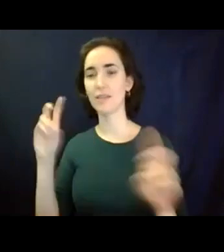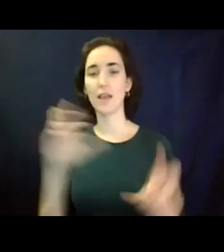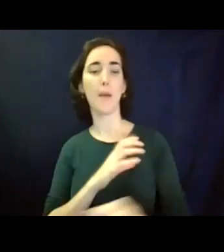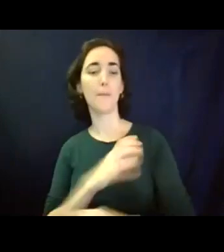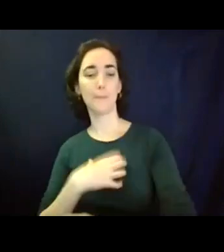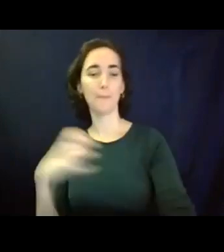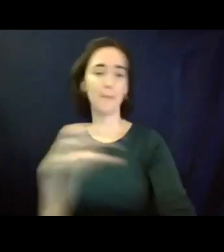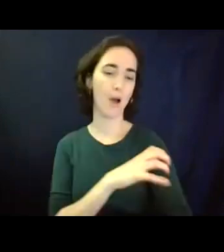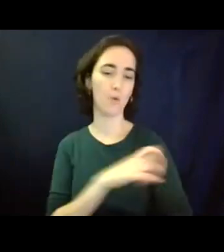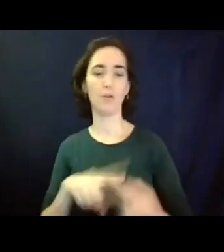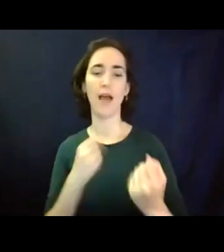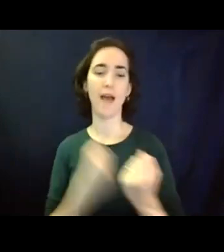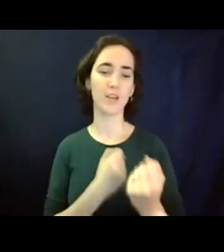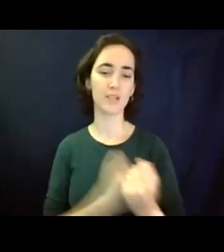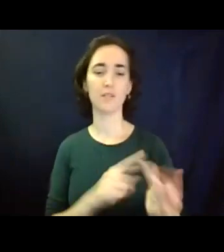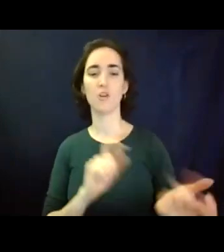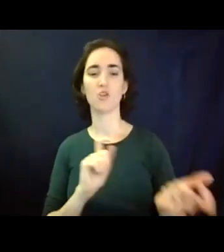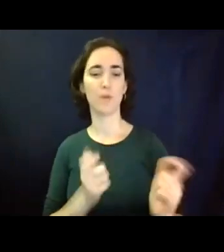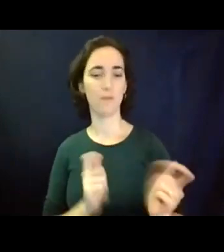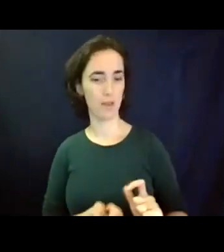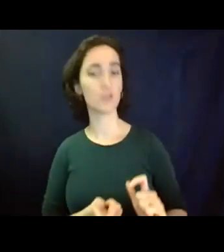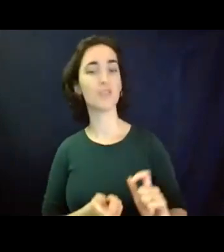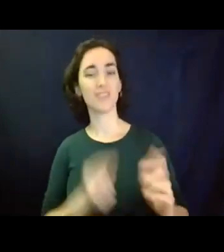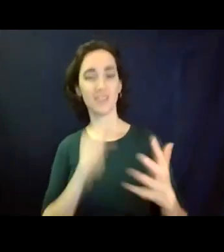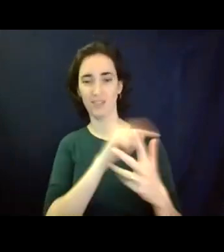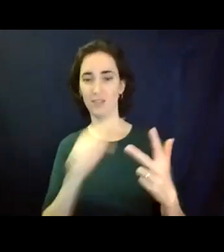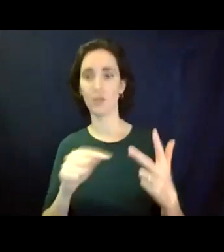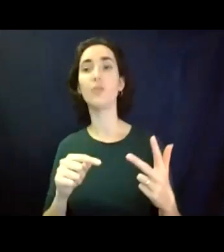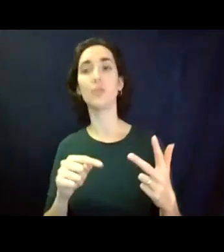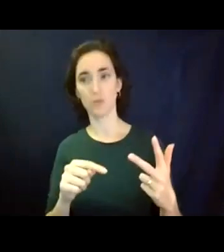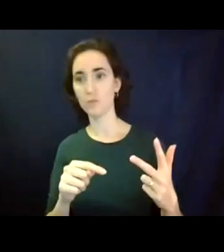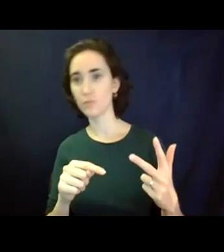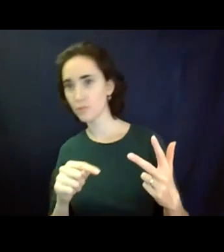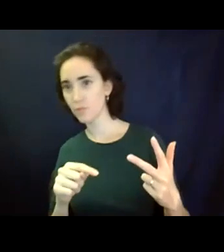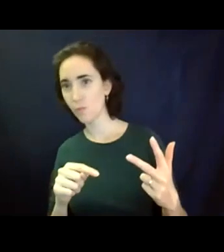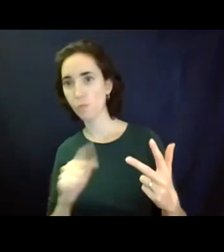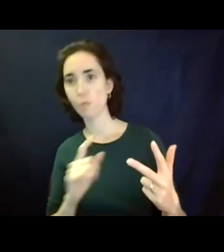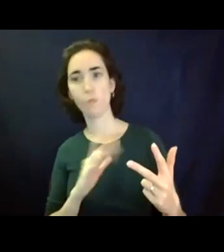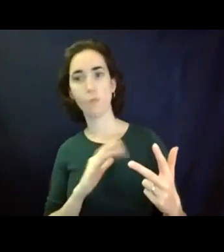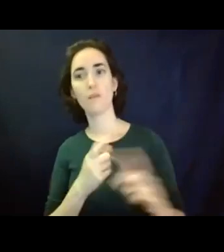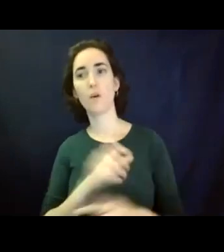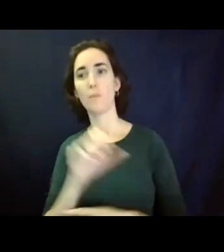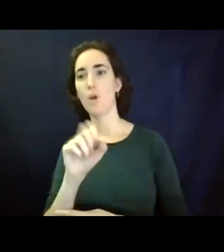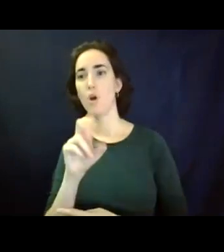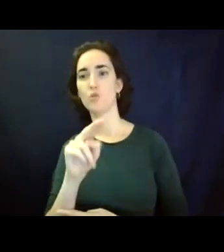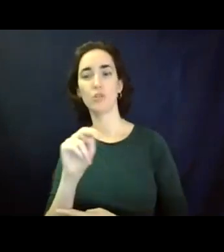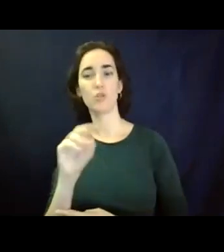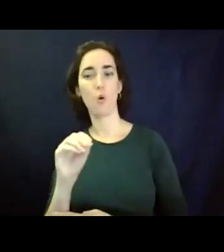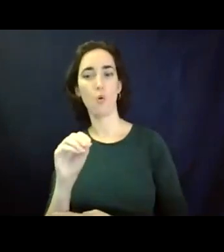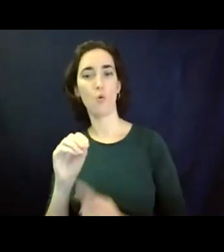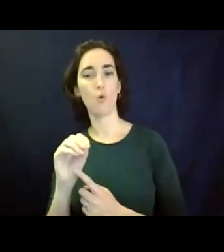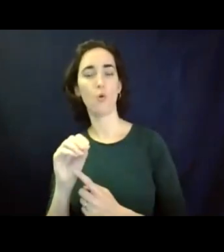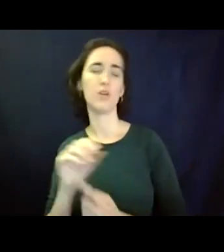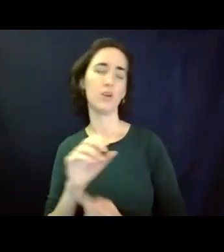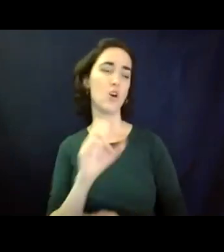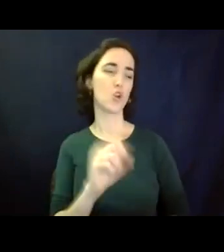and transformation are themes of SUNO, School of Social Work, which is Southern University in New